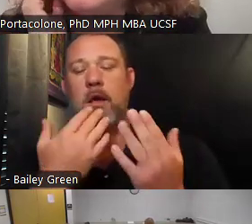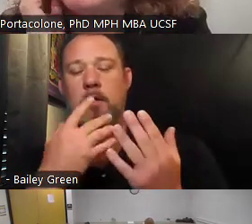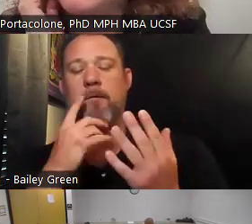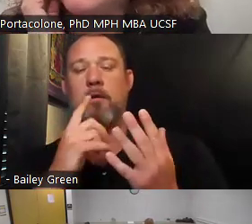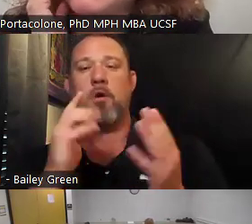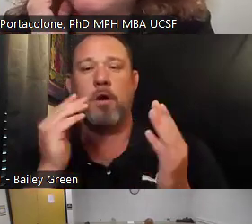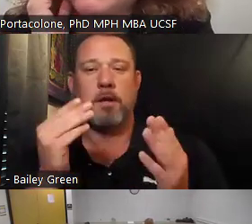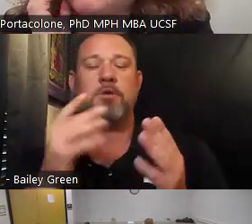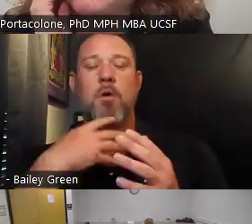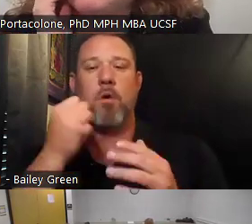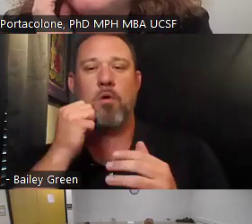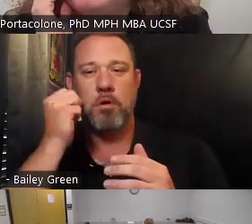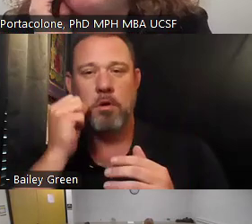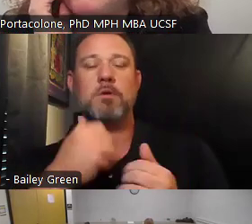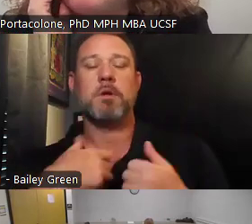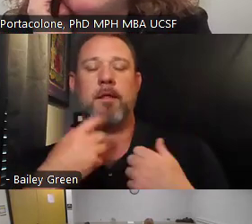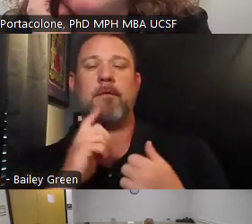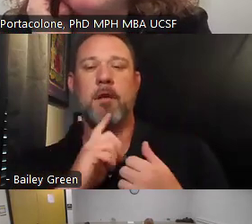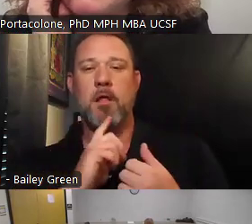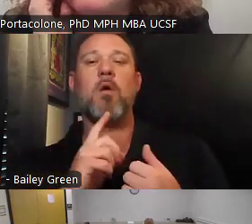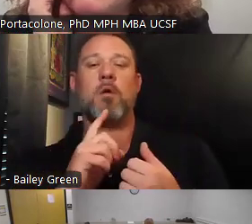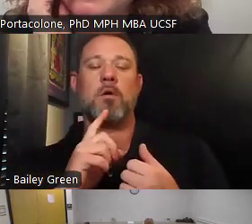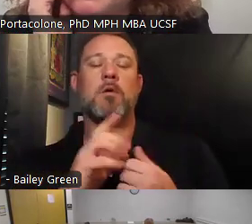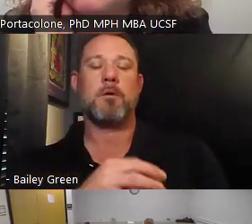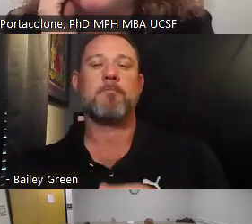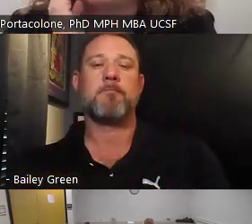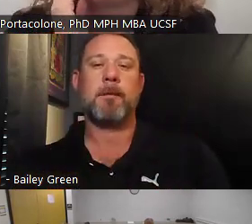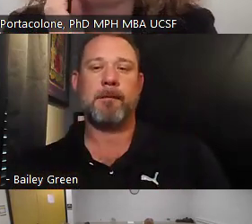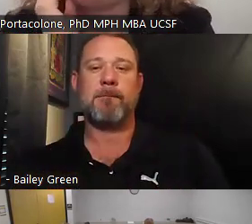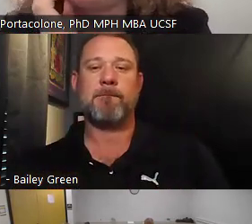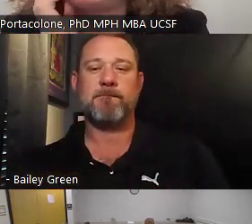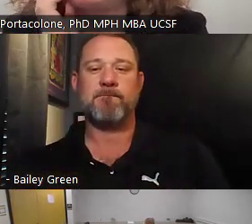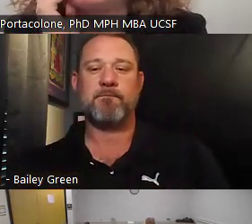on older adults living alone with cognitive impairment. I'm deeply grateful.